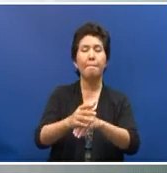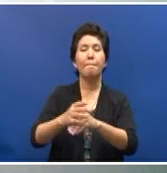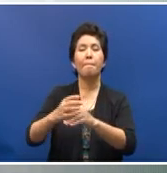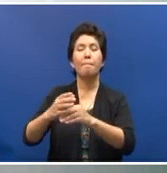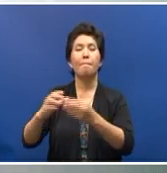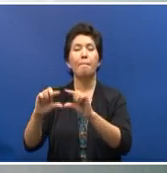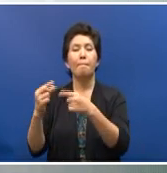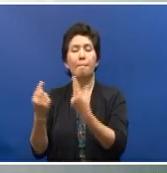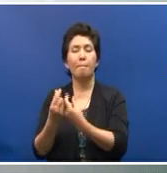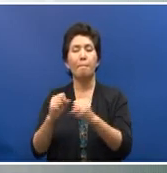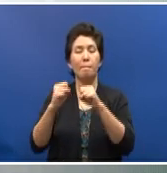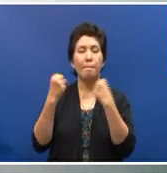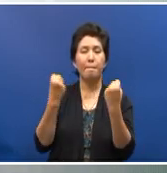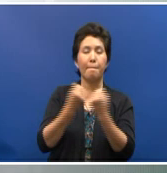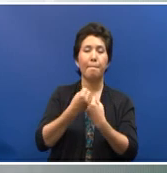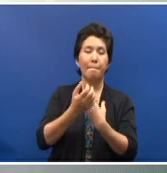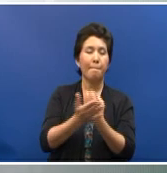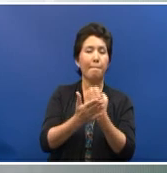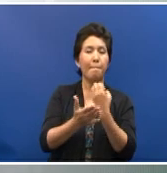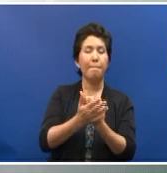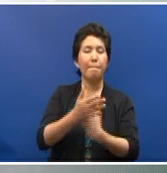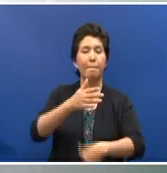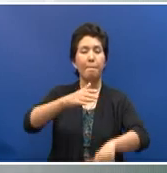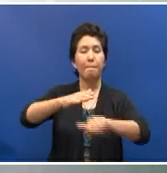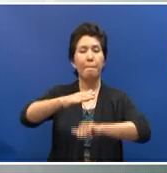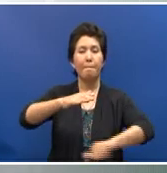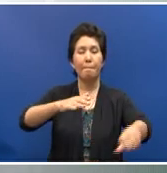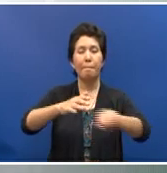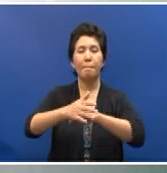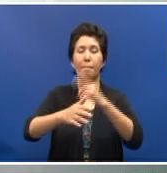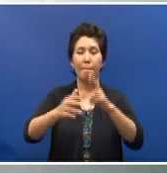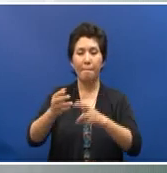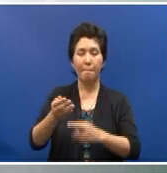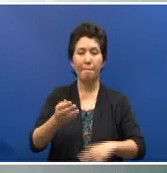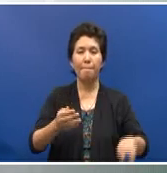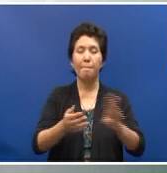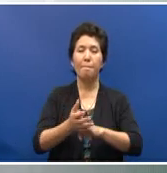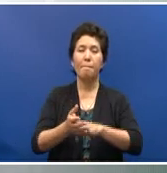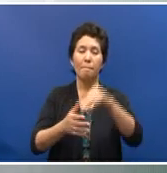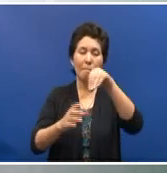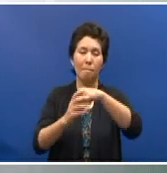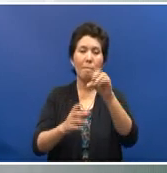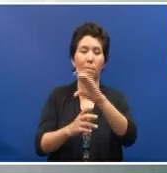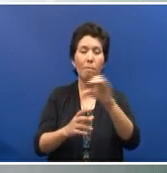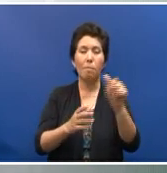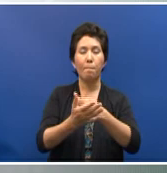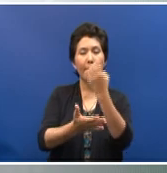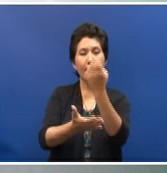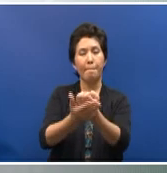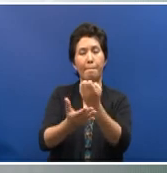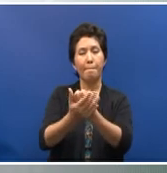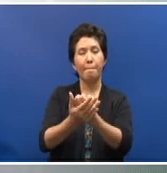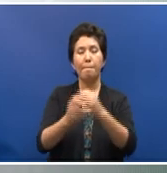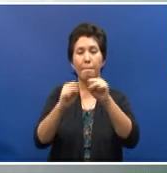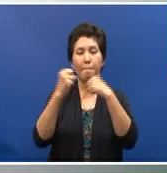shared socio-economic conditions, okay, a relational set of inequalities with economic,